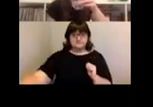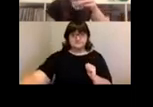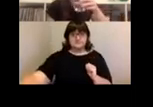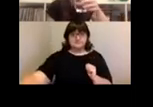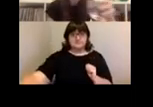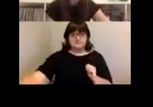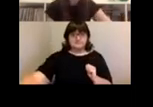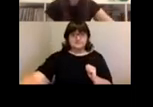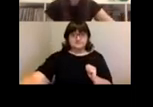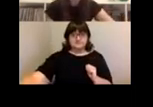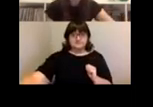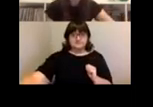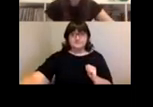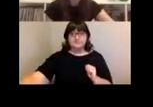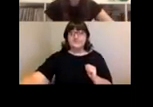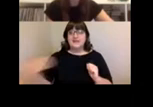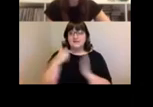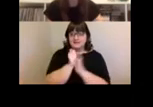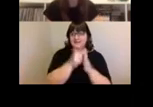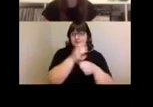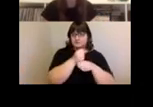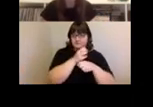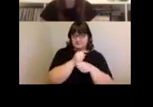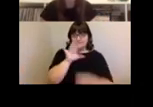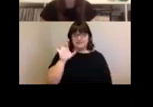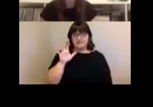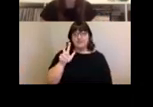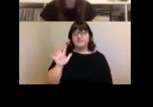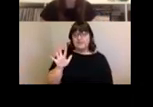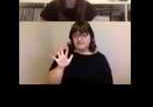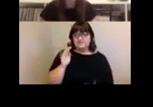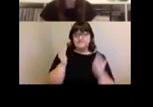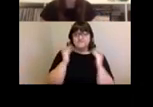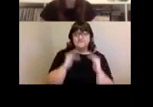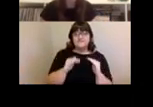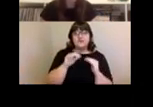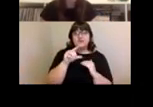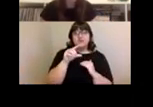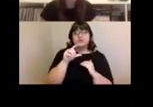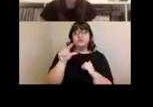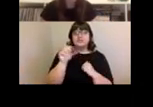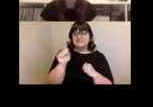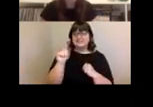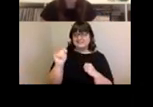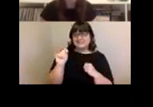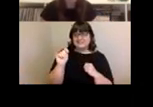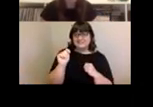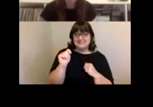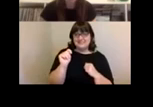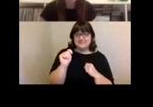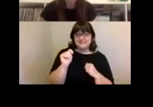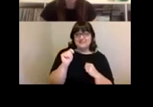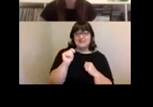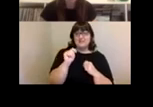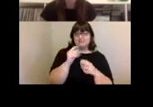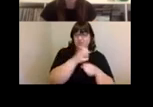accounts receivable at $835. Goods and services tax recoverable. So as a charity, we can claim